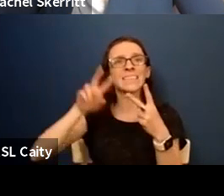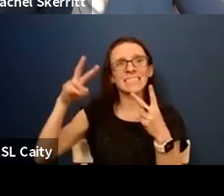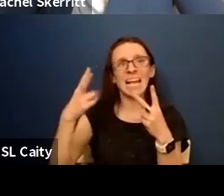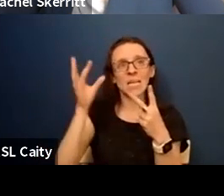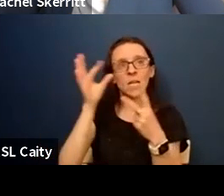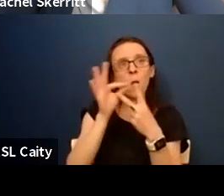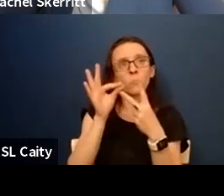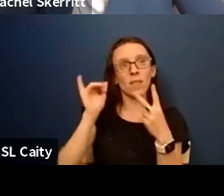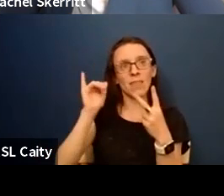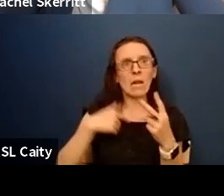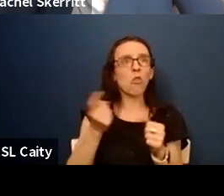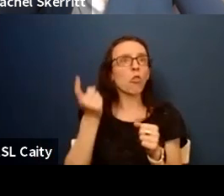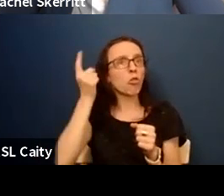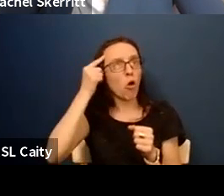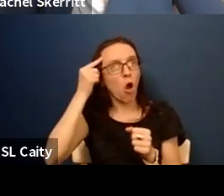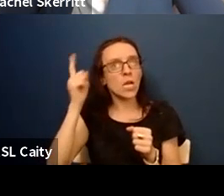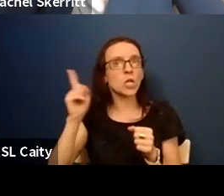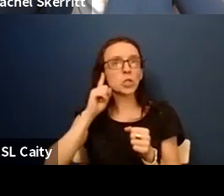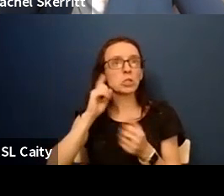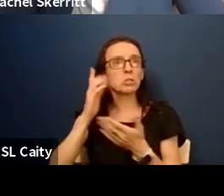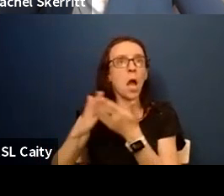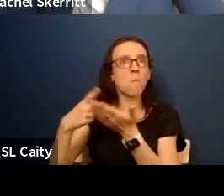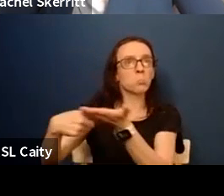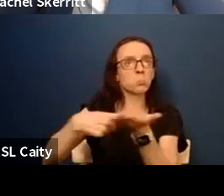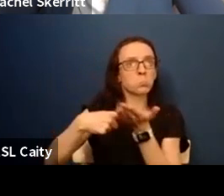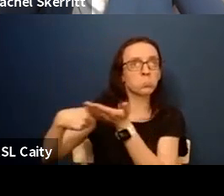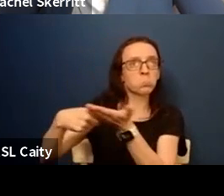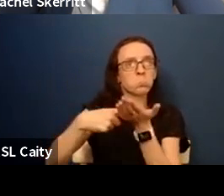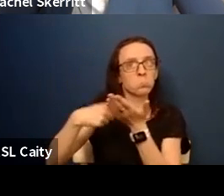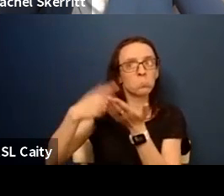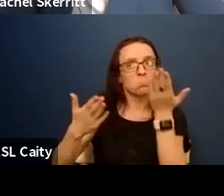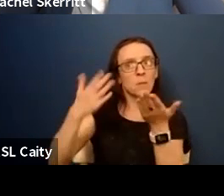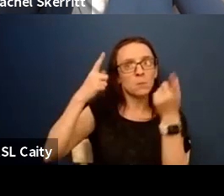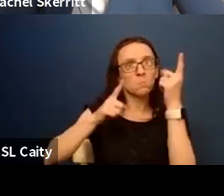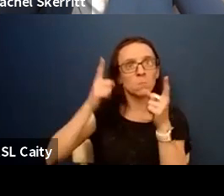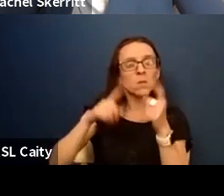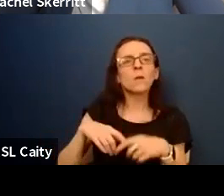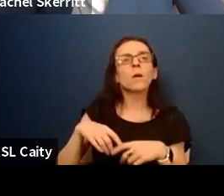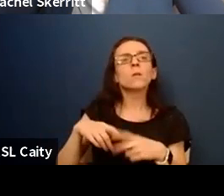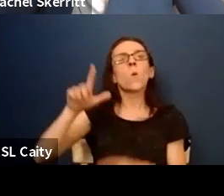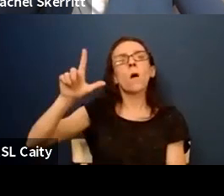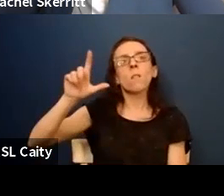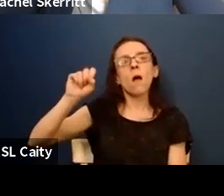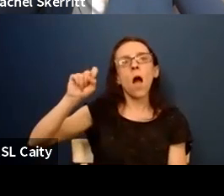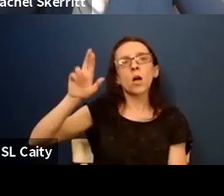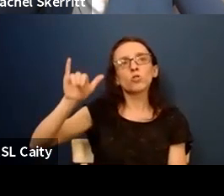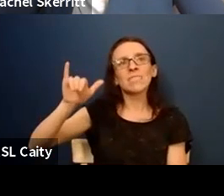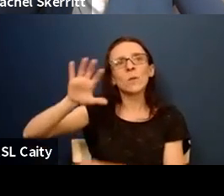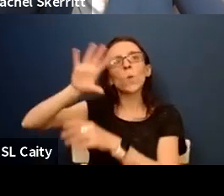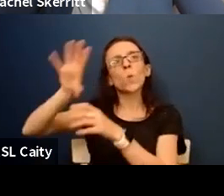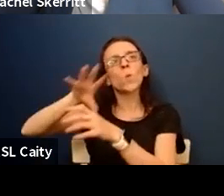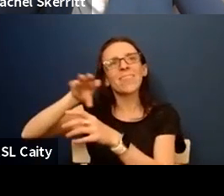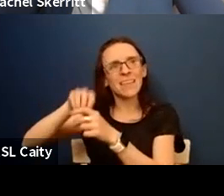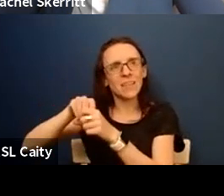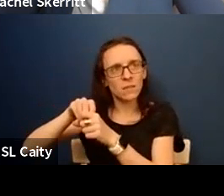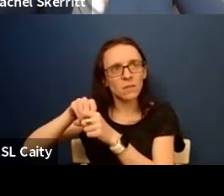thought I heard some potential consensus around would be a lottery within, let's say for